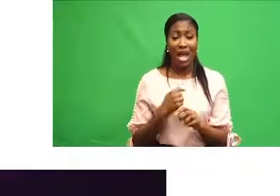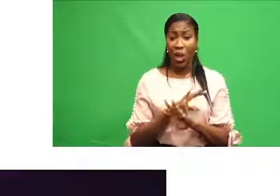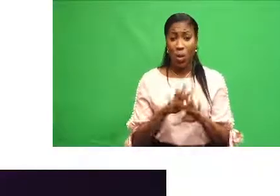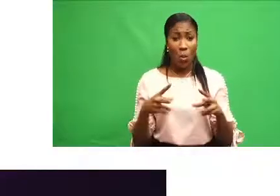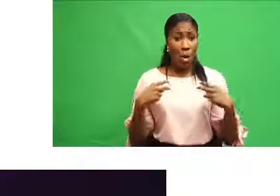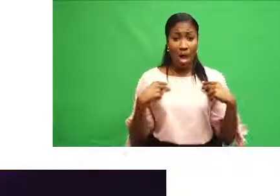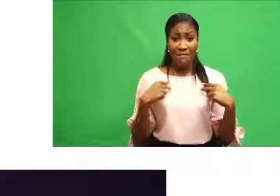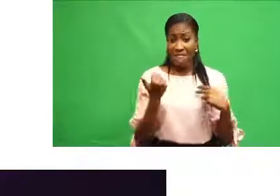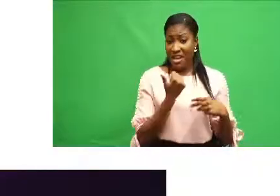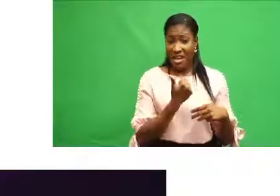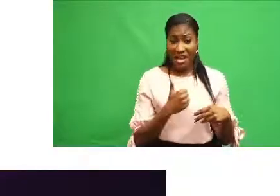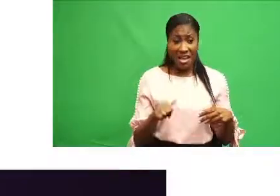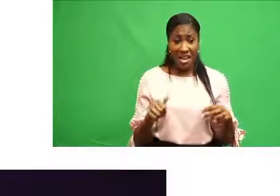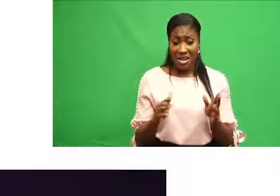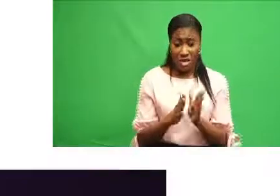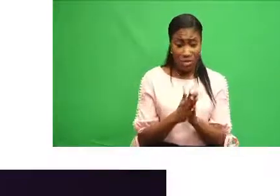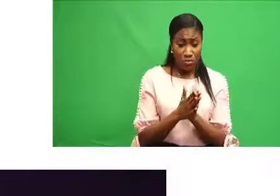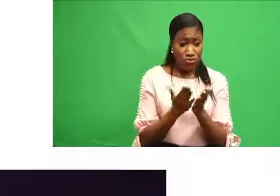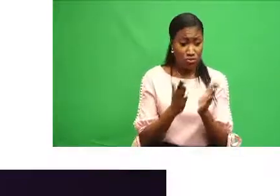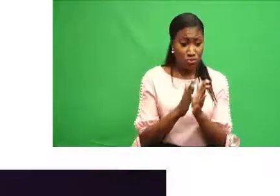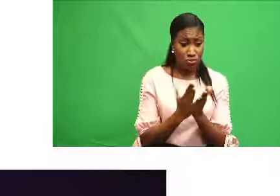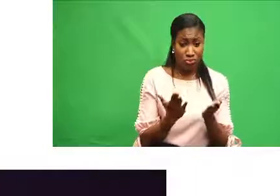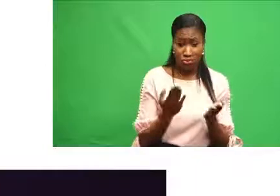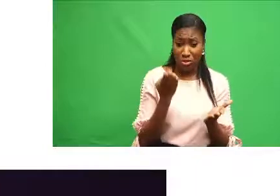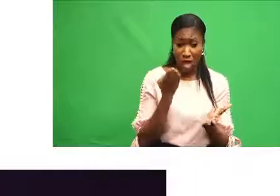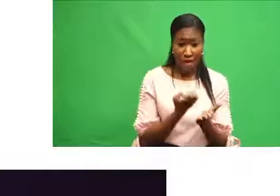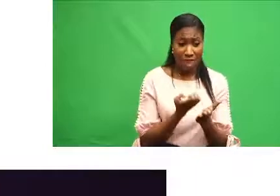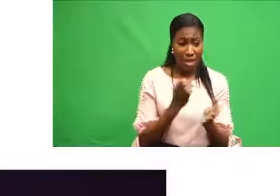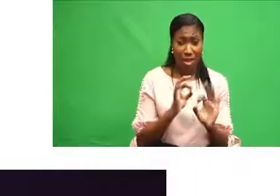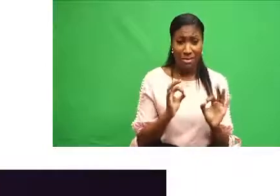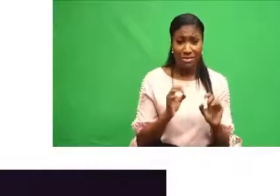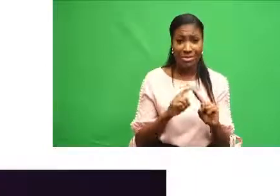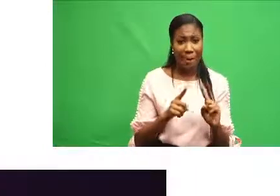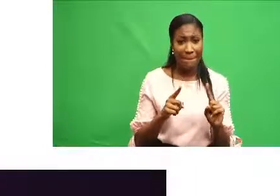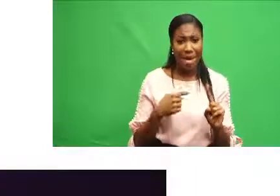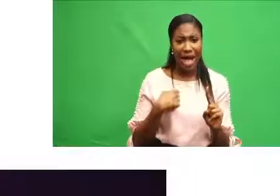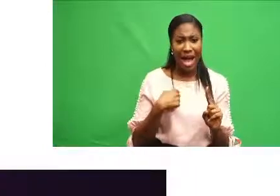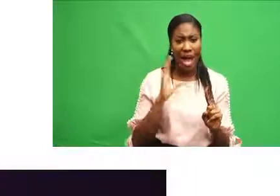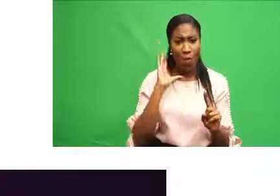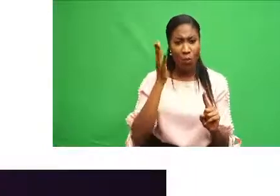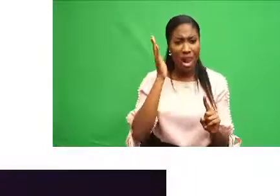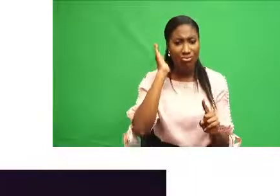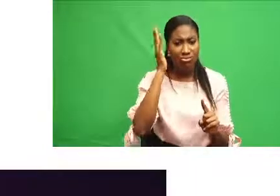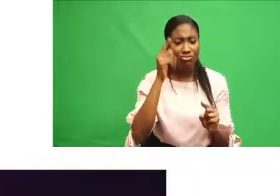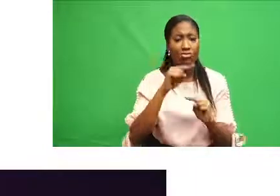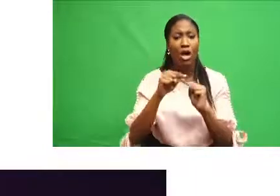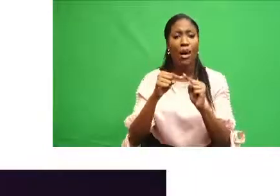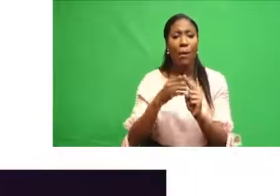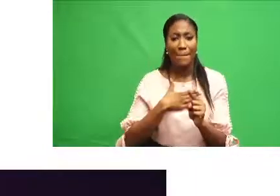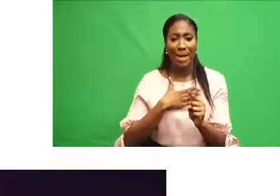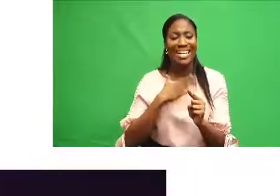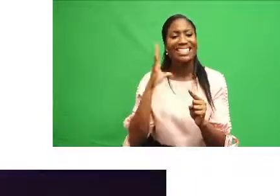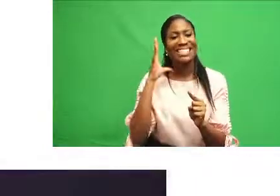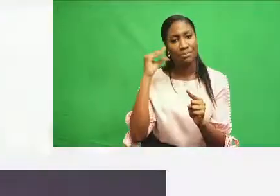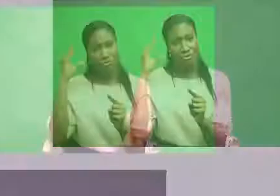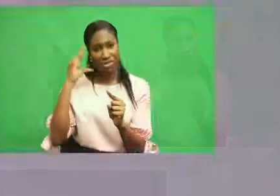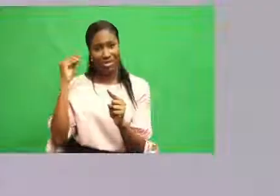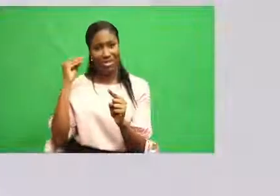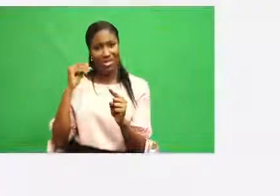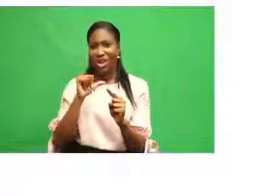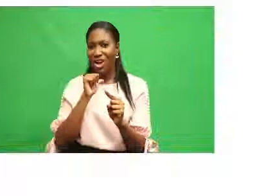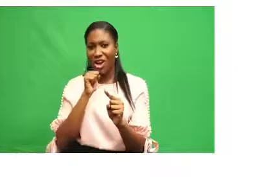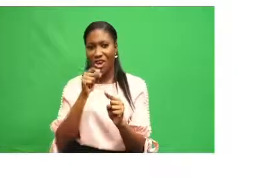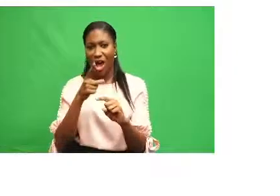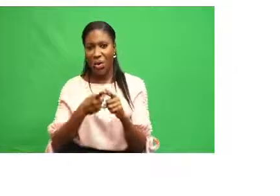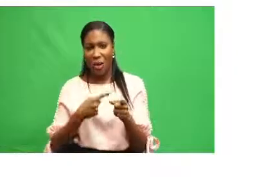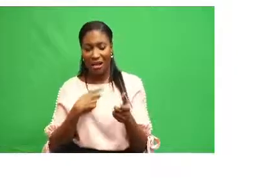me rather, but basically I will be speaking from my experiences. I would want